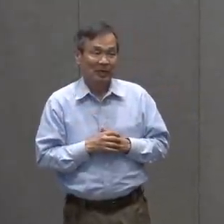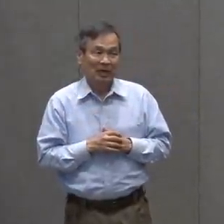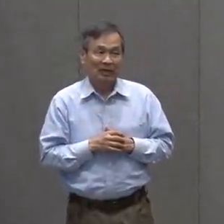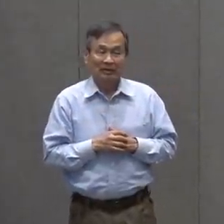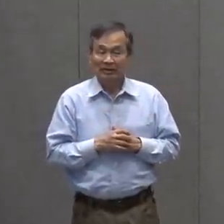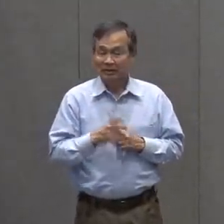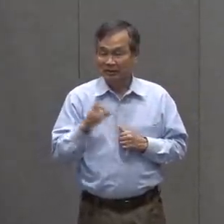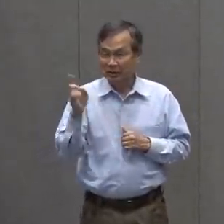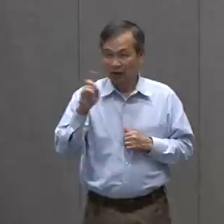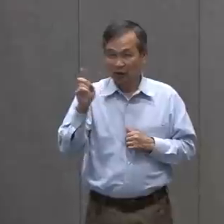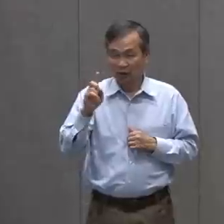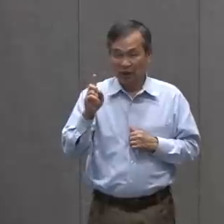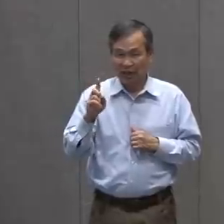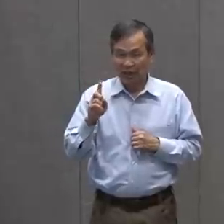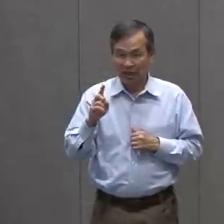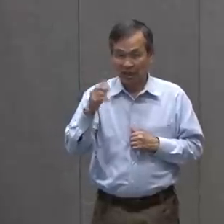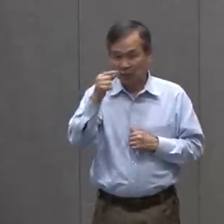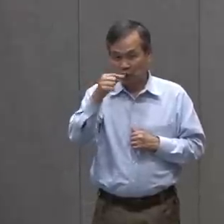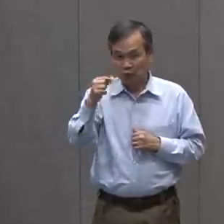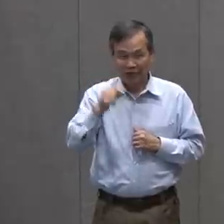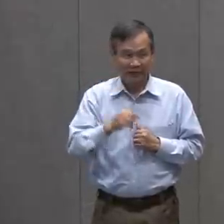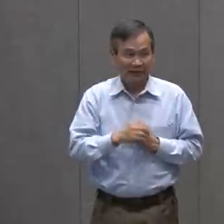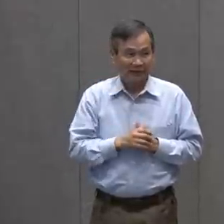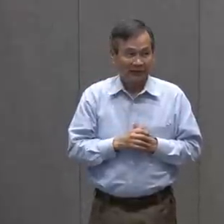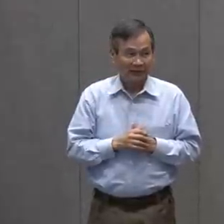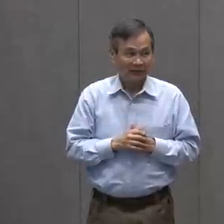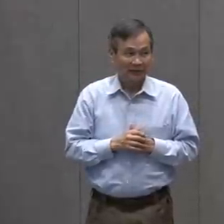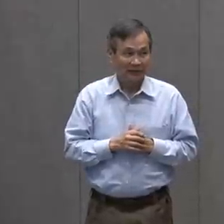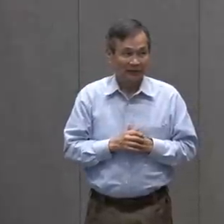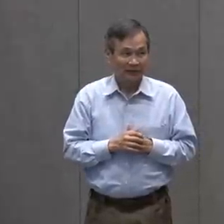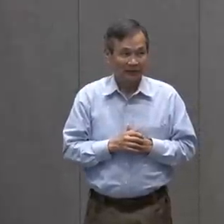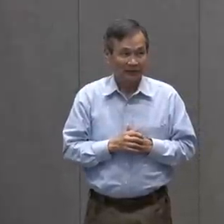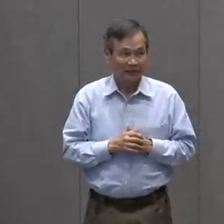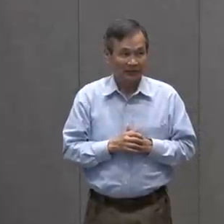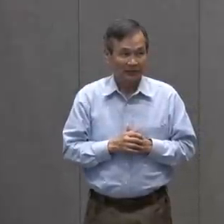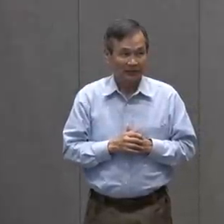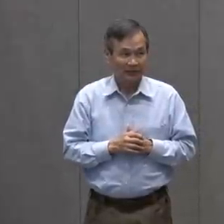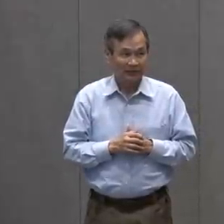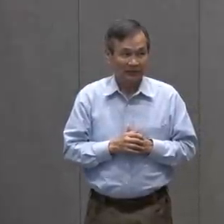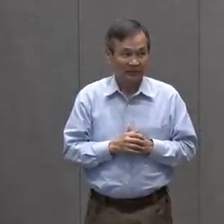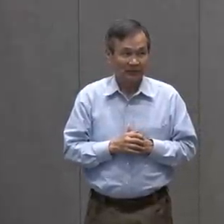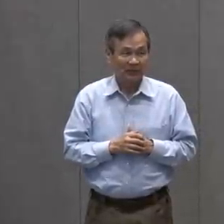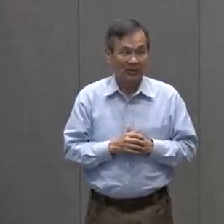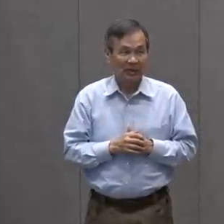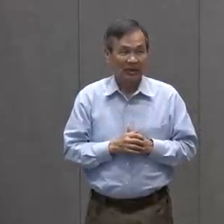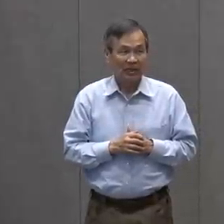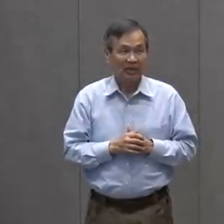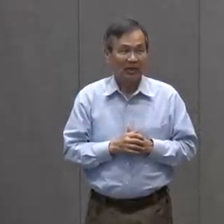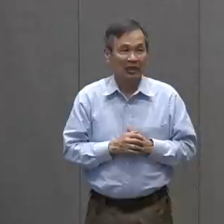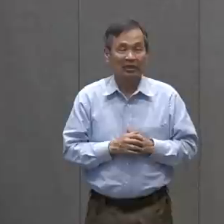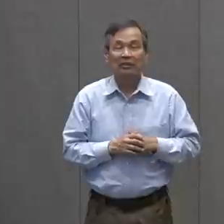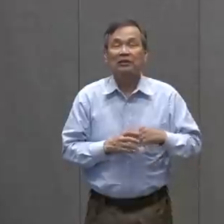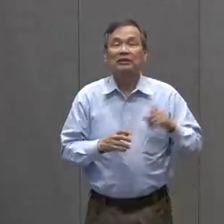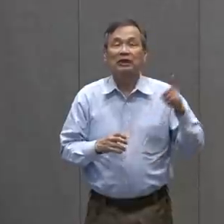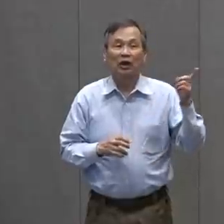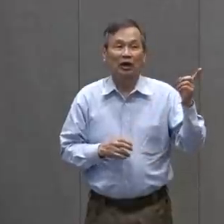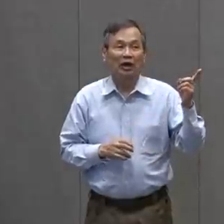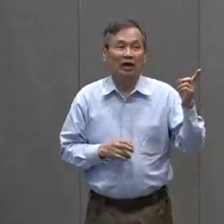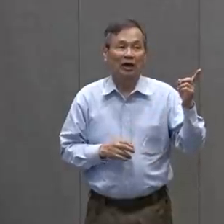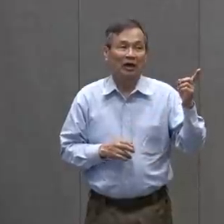Now, where else could I go to maybe possibly do this? I'm going to be very